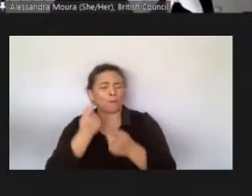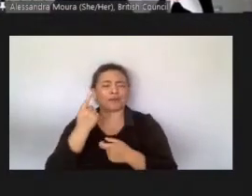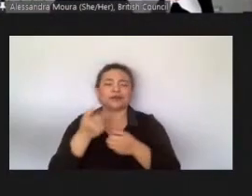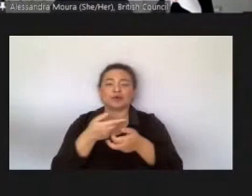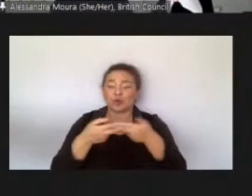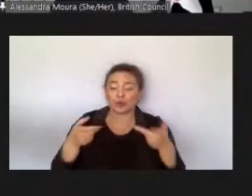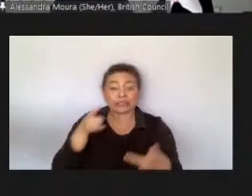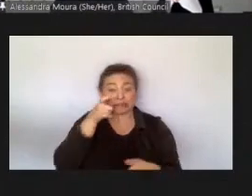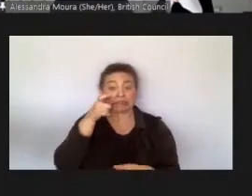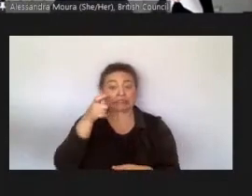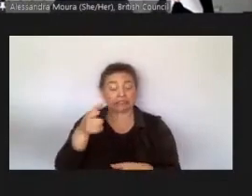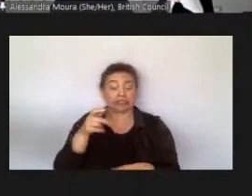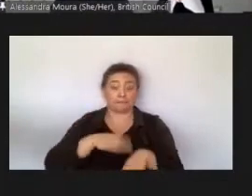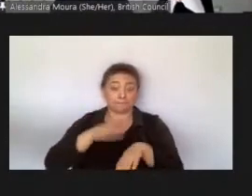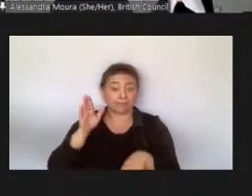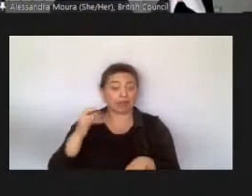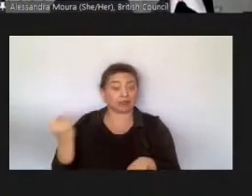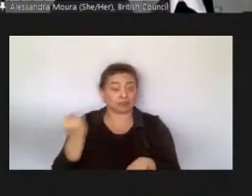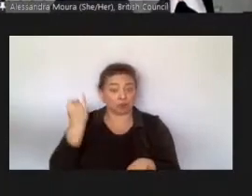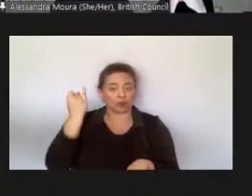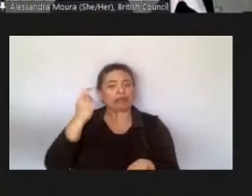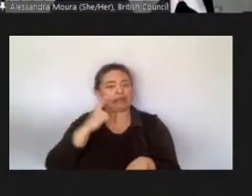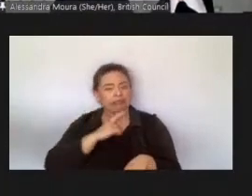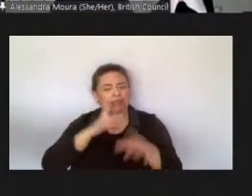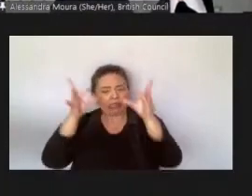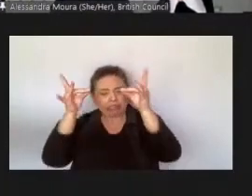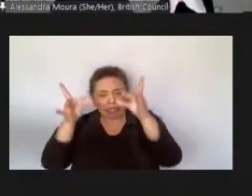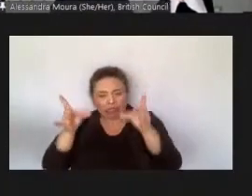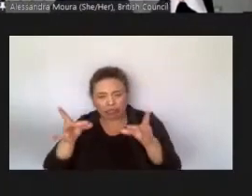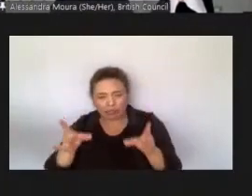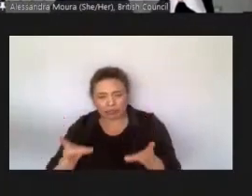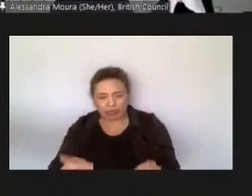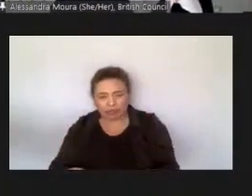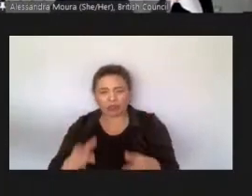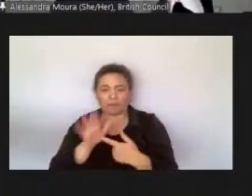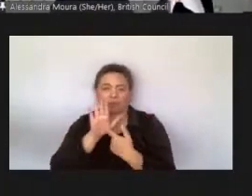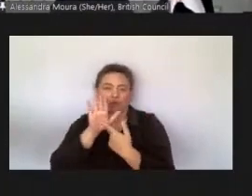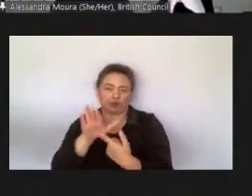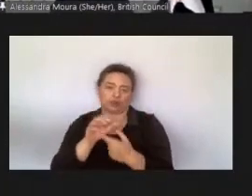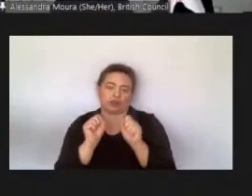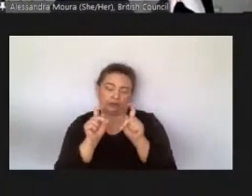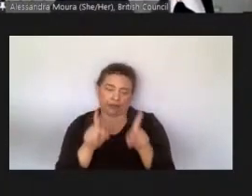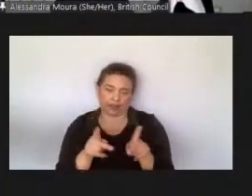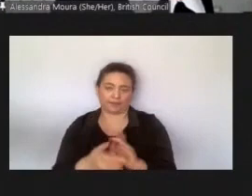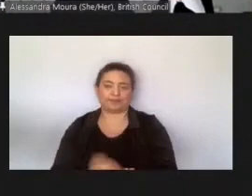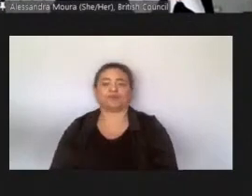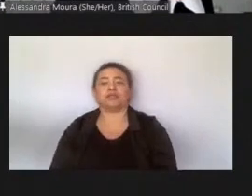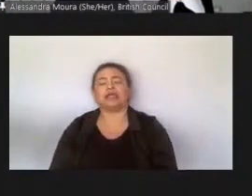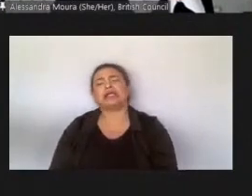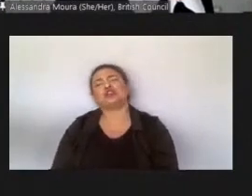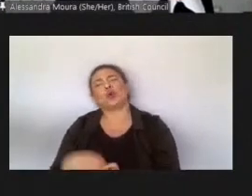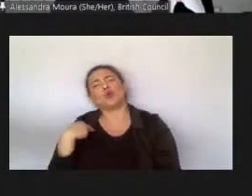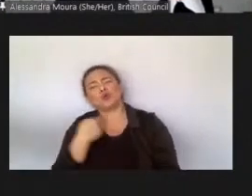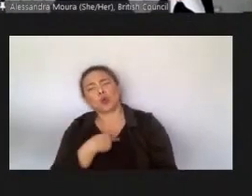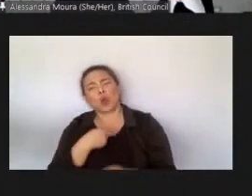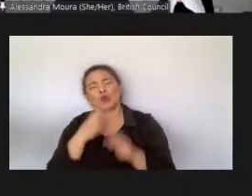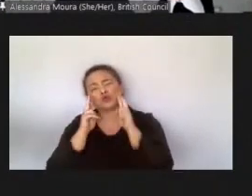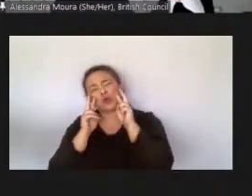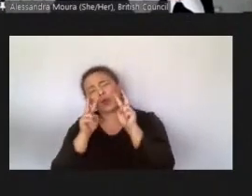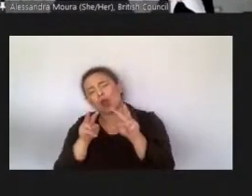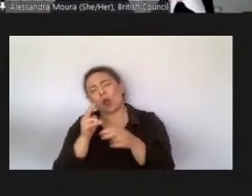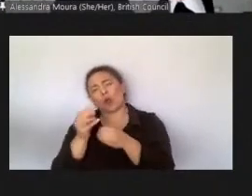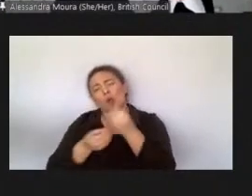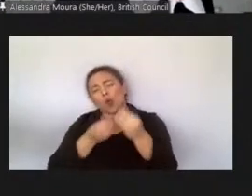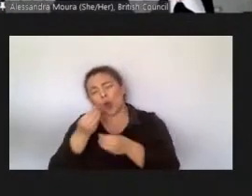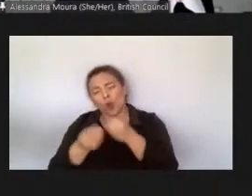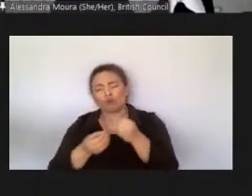including these. So let's have a look at some professional development tools. So it's not just about